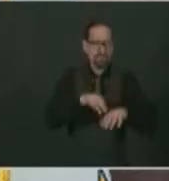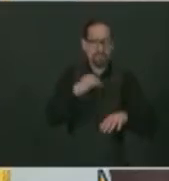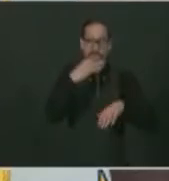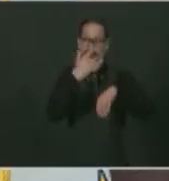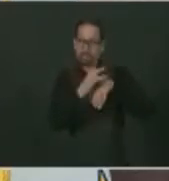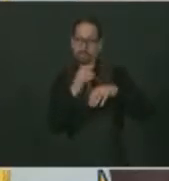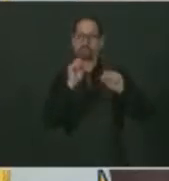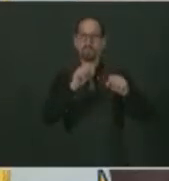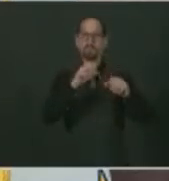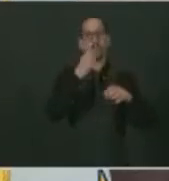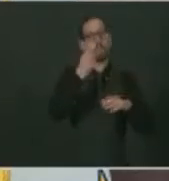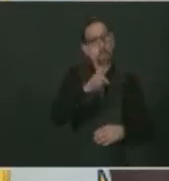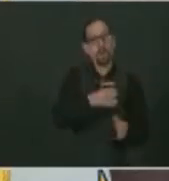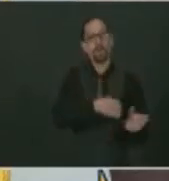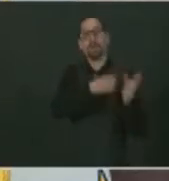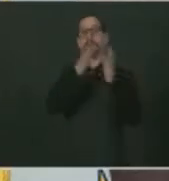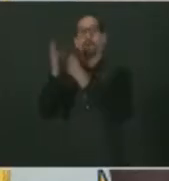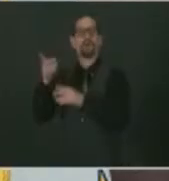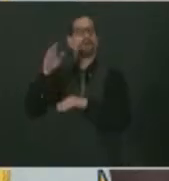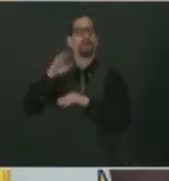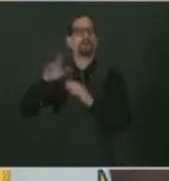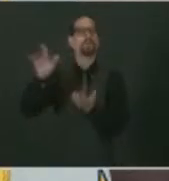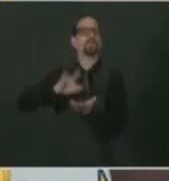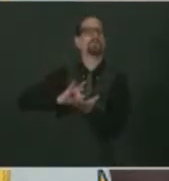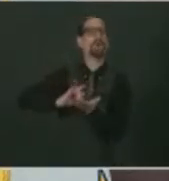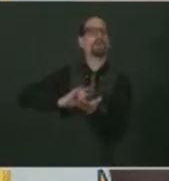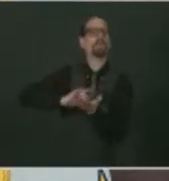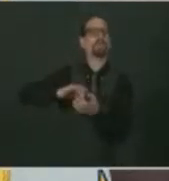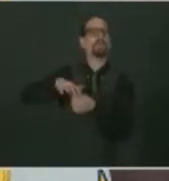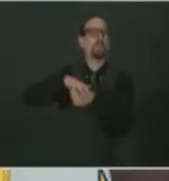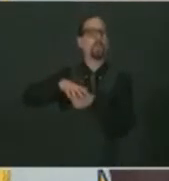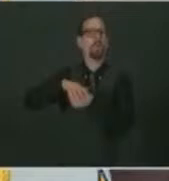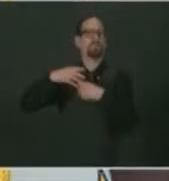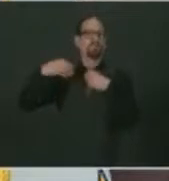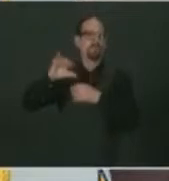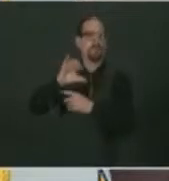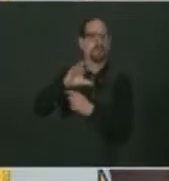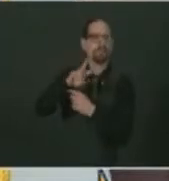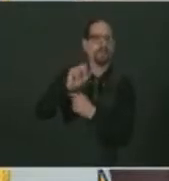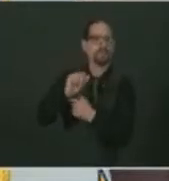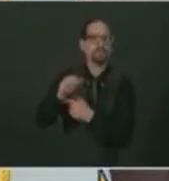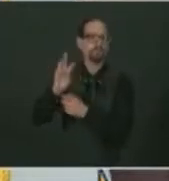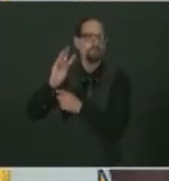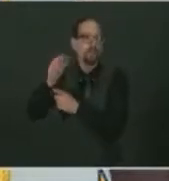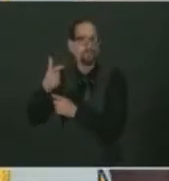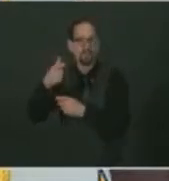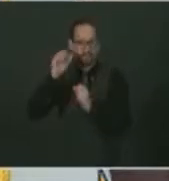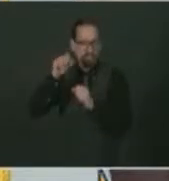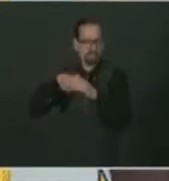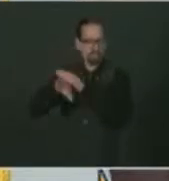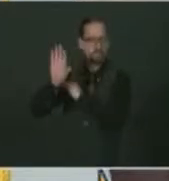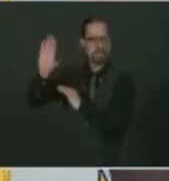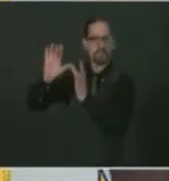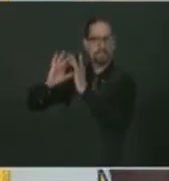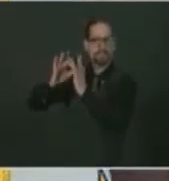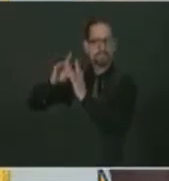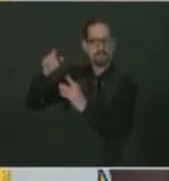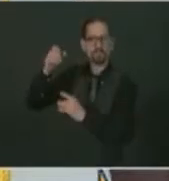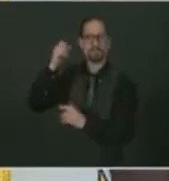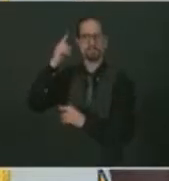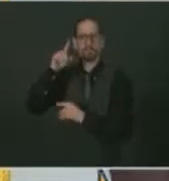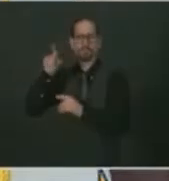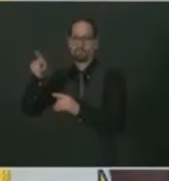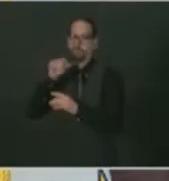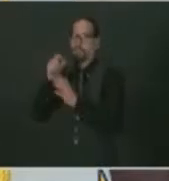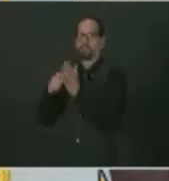that this pre-registration system is simply one more option for people. It is not required. Starting April 7th, roughly